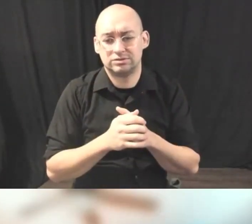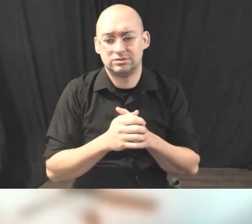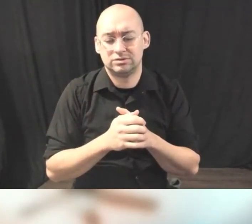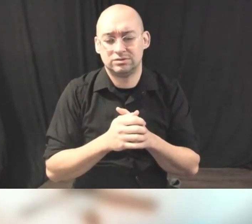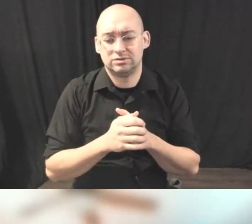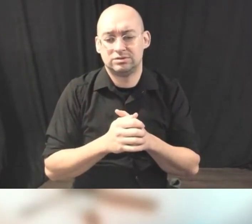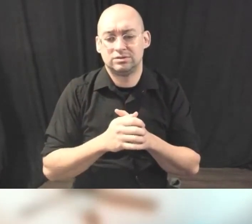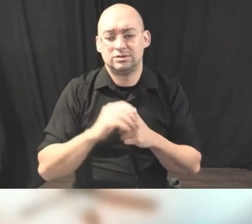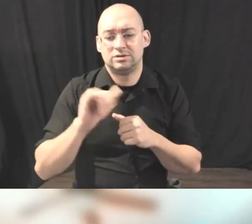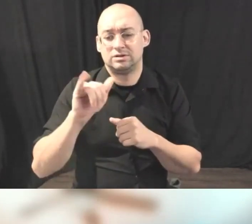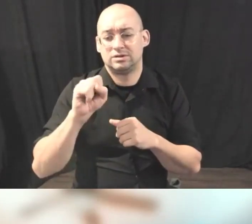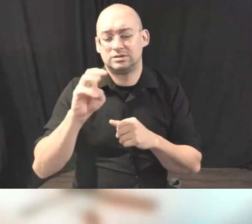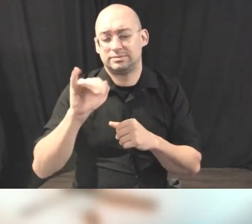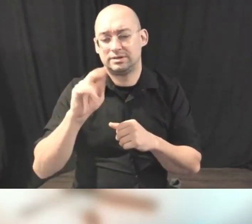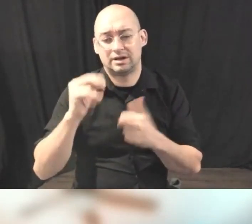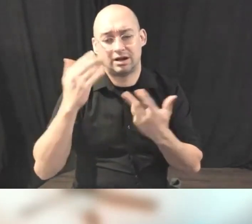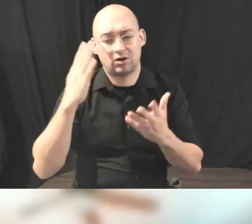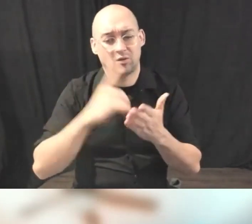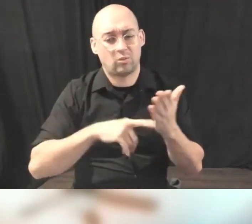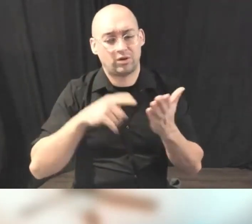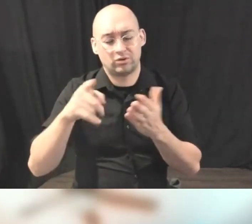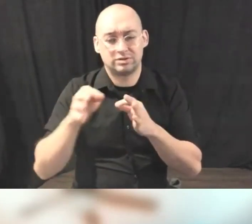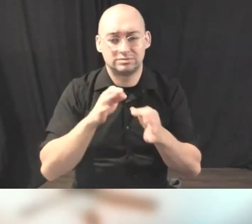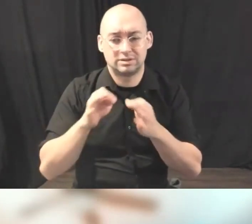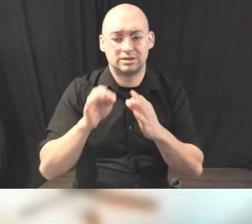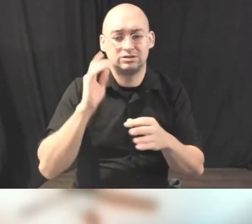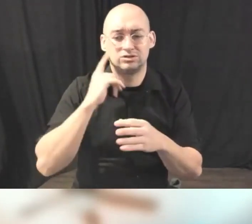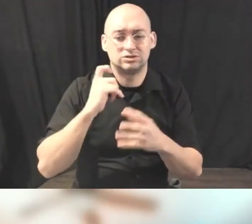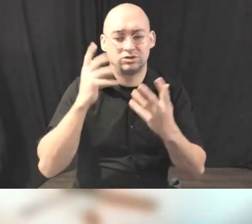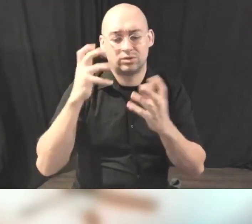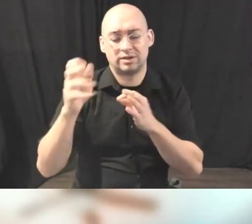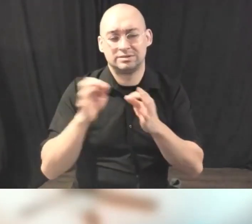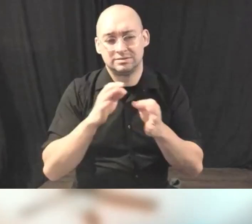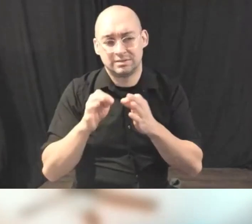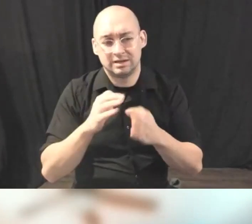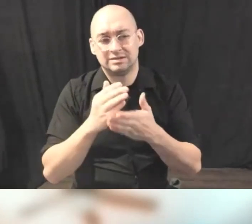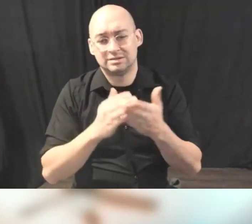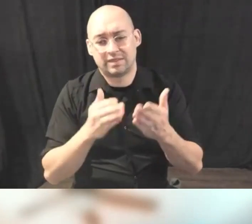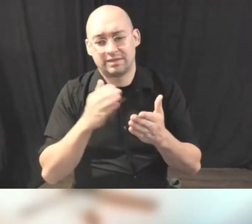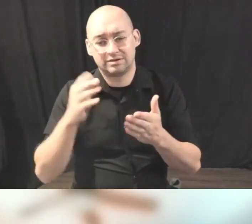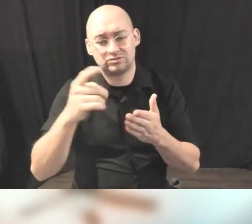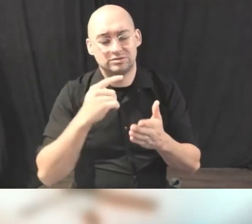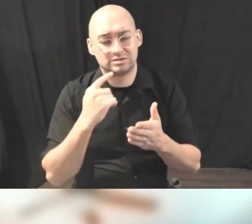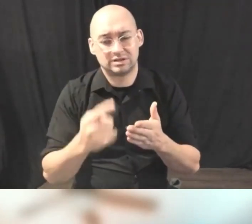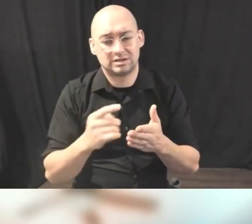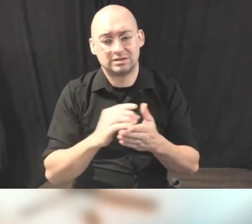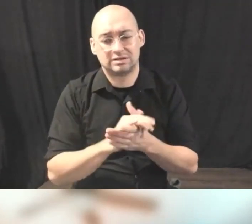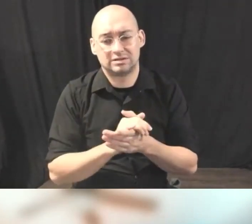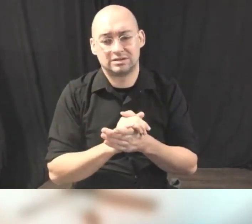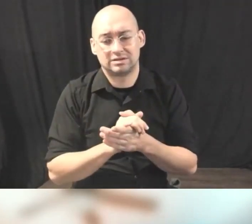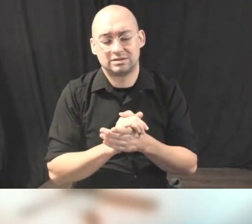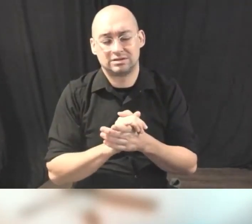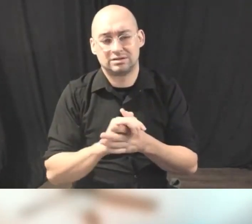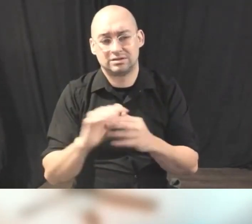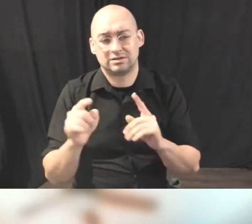Yasmin, I don't know what you conveyed, but I will just reiterate probably some of the things you said, which are, I think, first